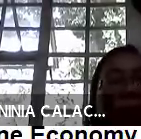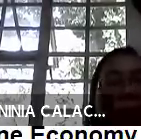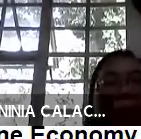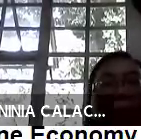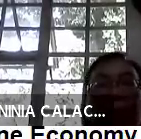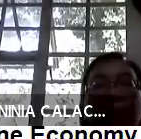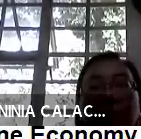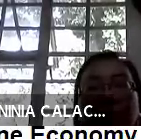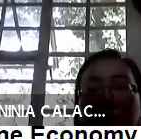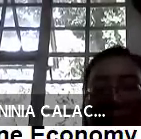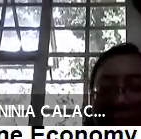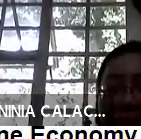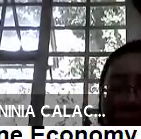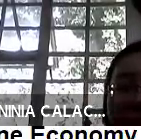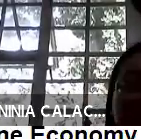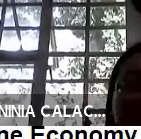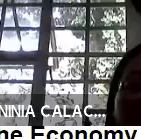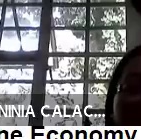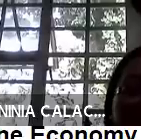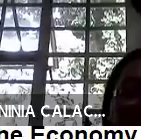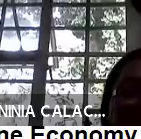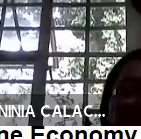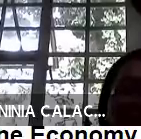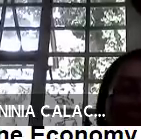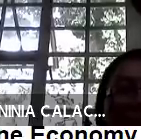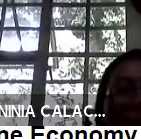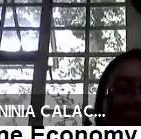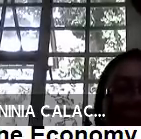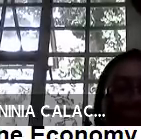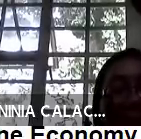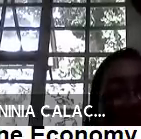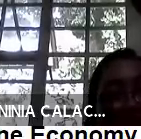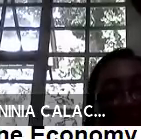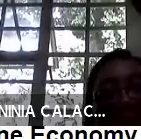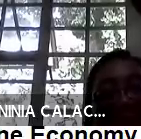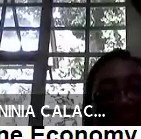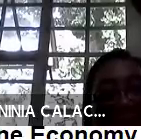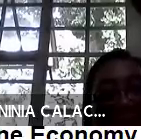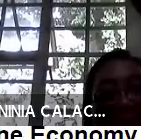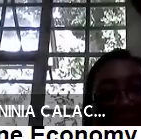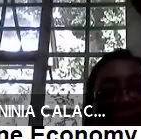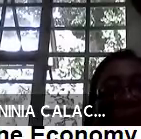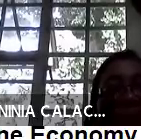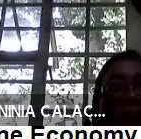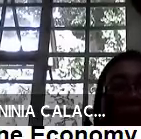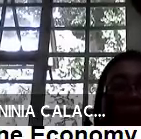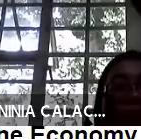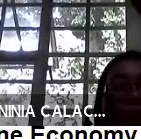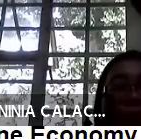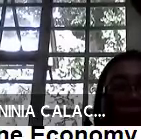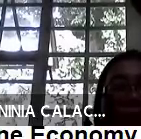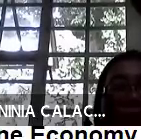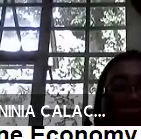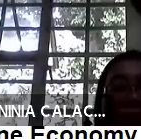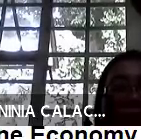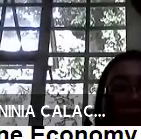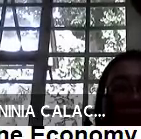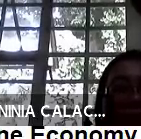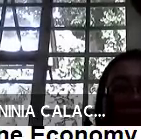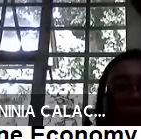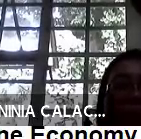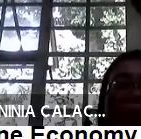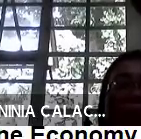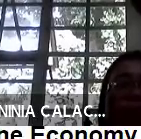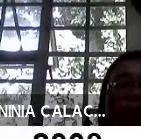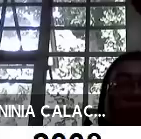for me. And I would say that I'm happy that I can do these things for